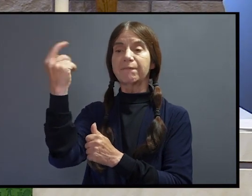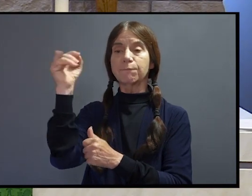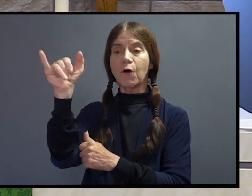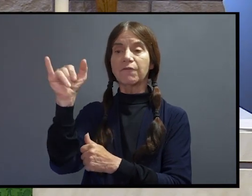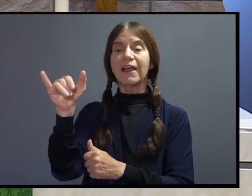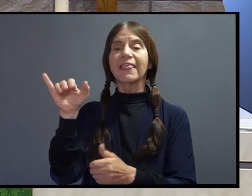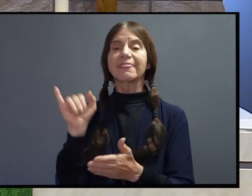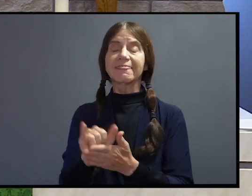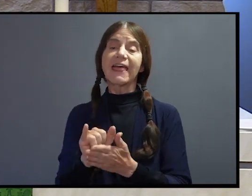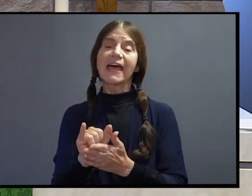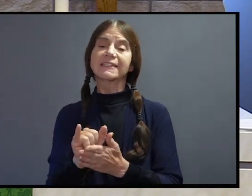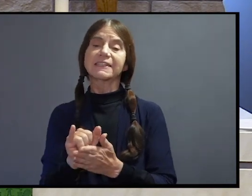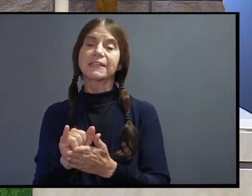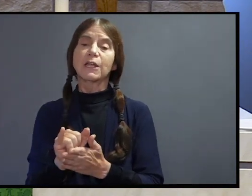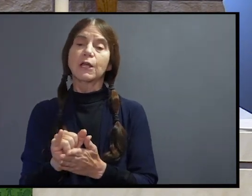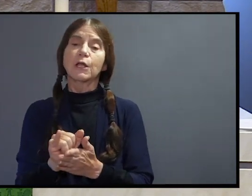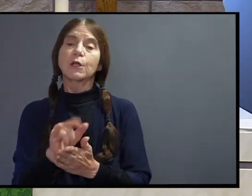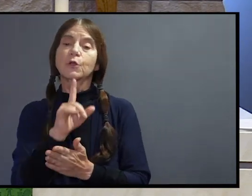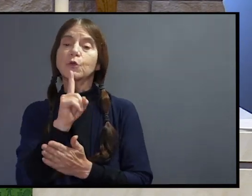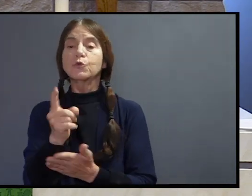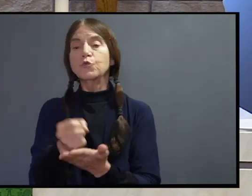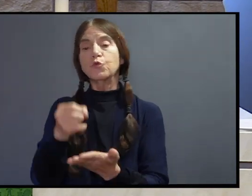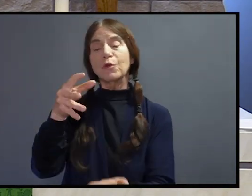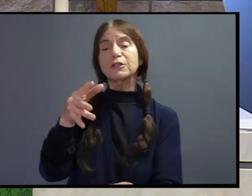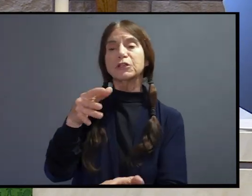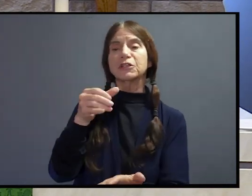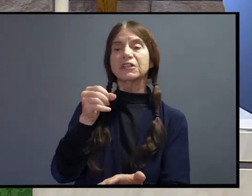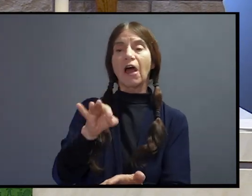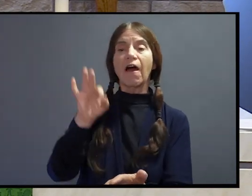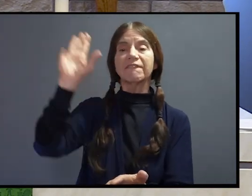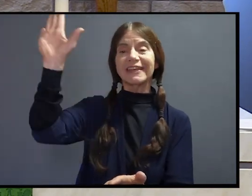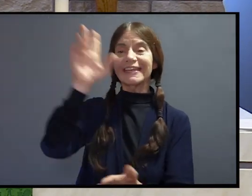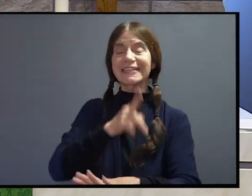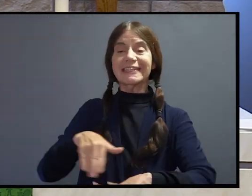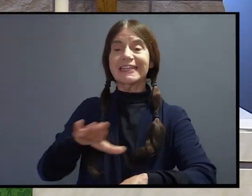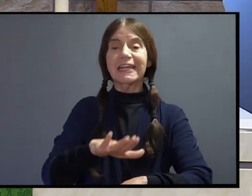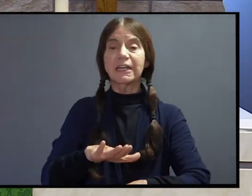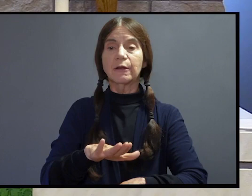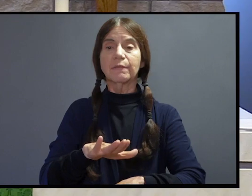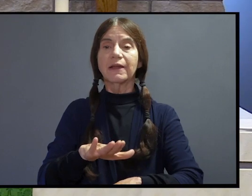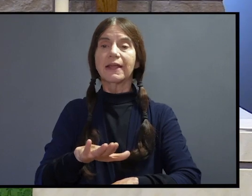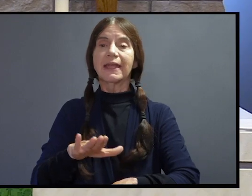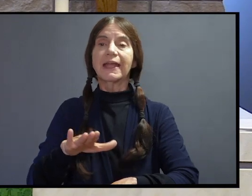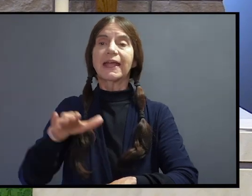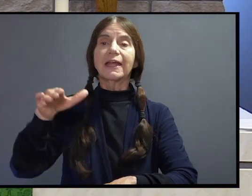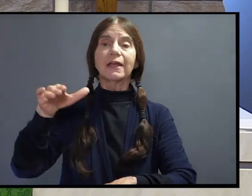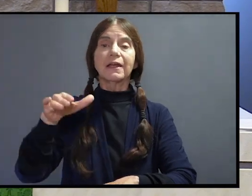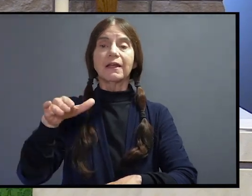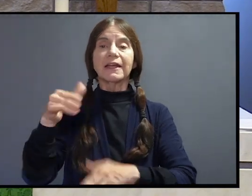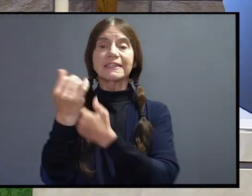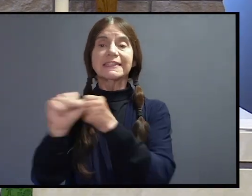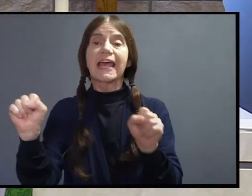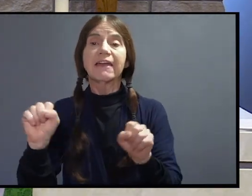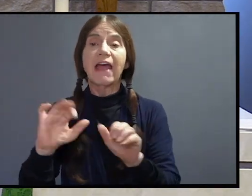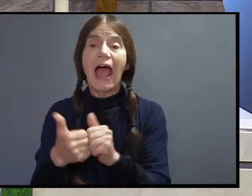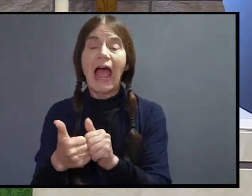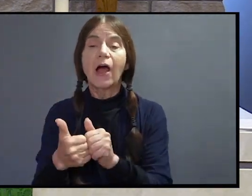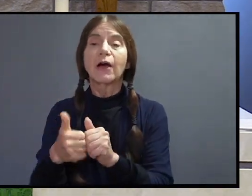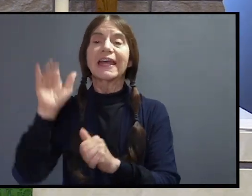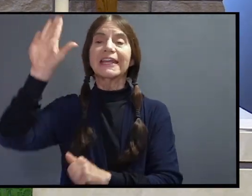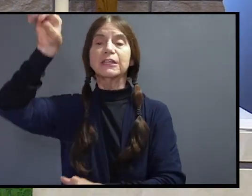That's the treasure of the kingdom, that you are saved by God's